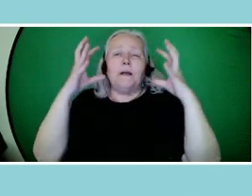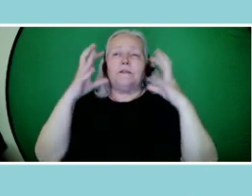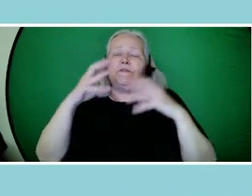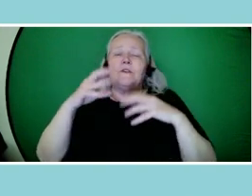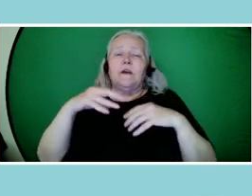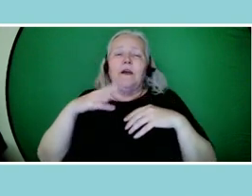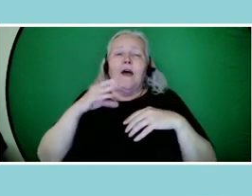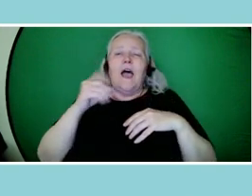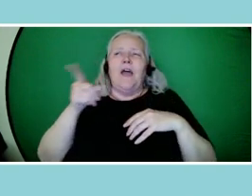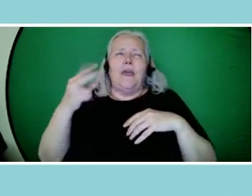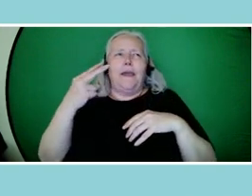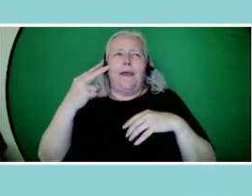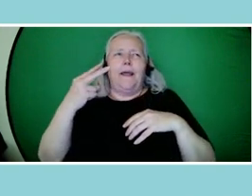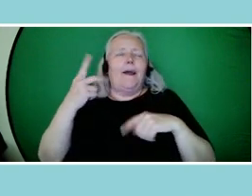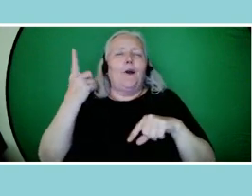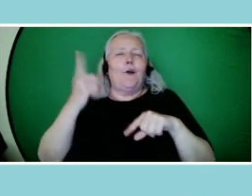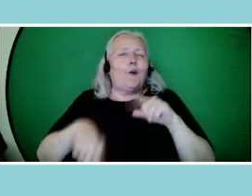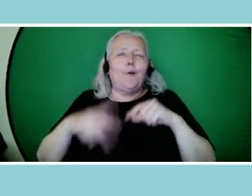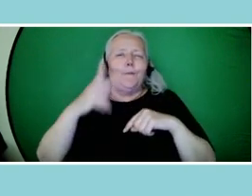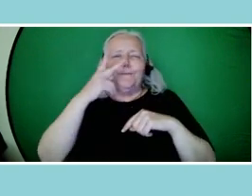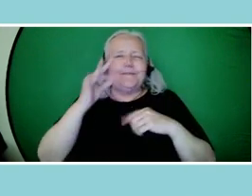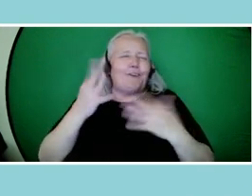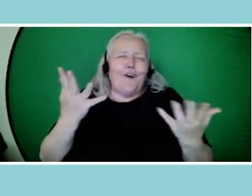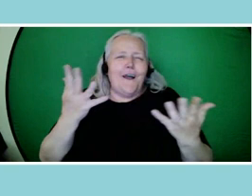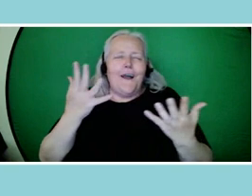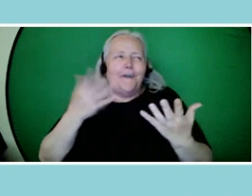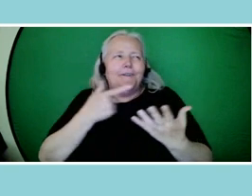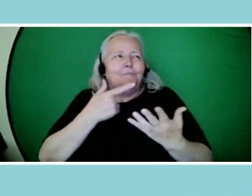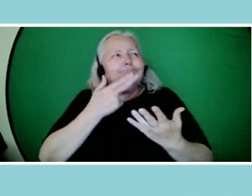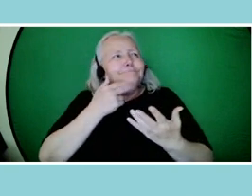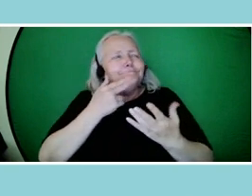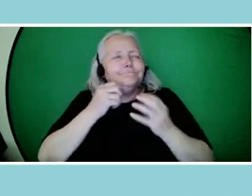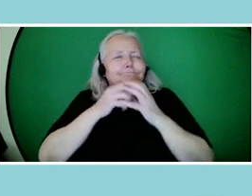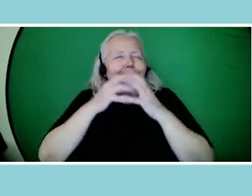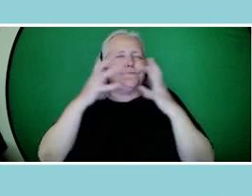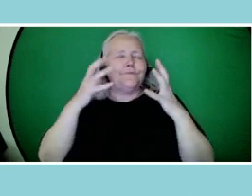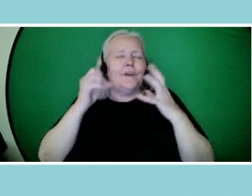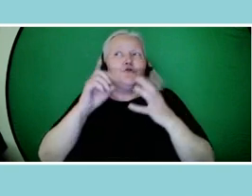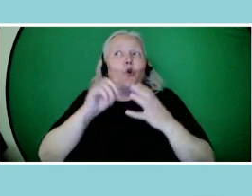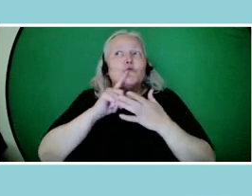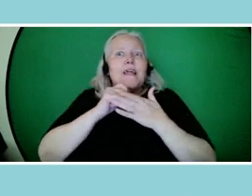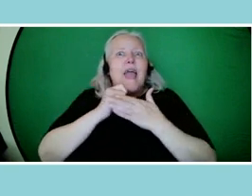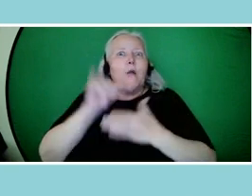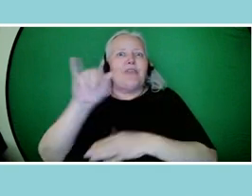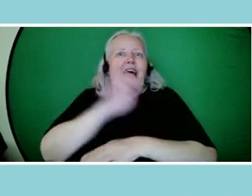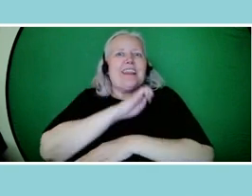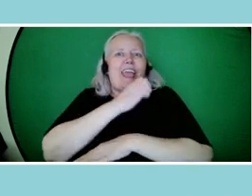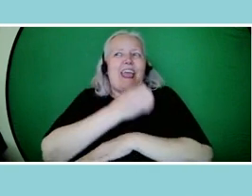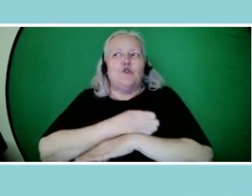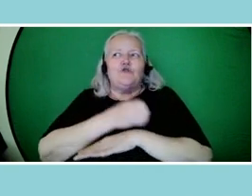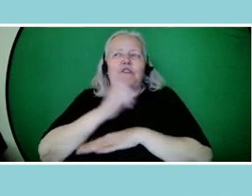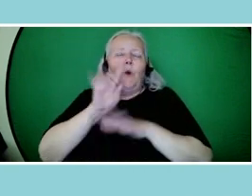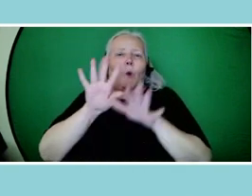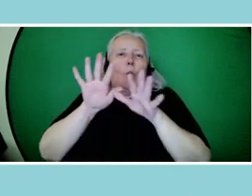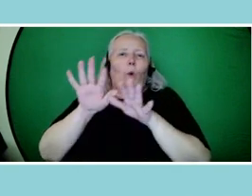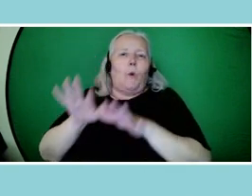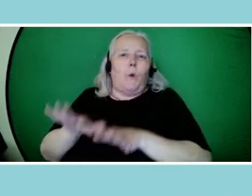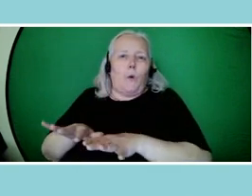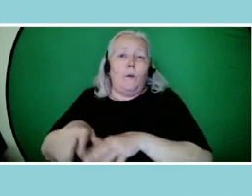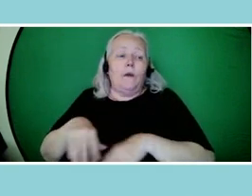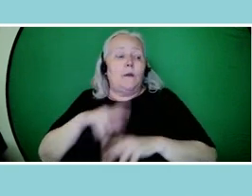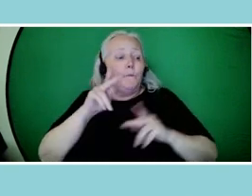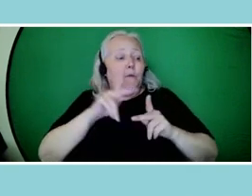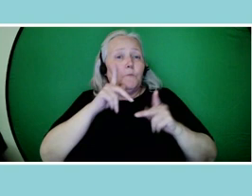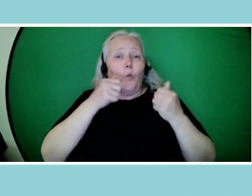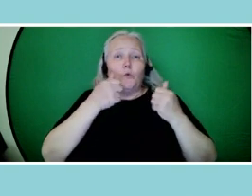it's bubbles. So it just really kind of shifted the energy. It made the mosque goers and the bystanders just